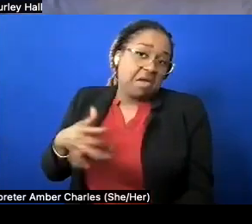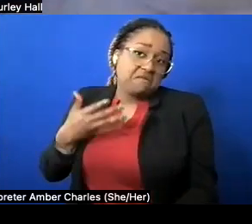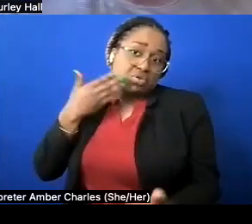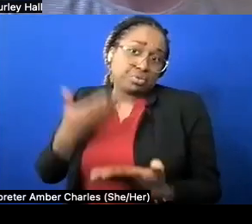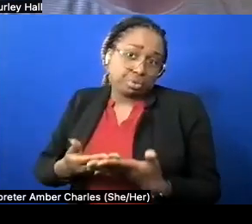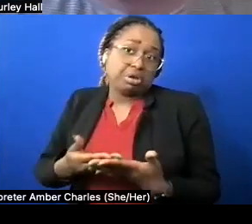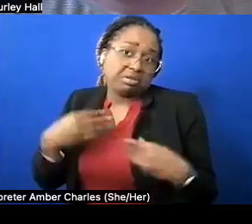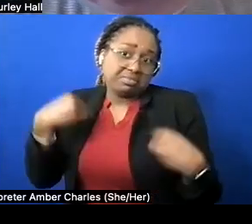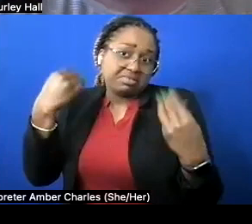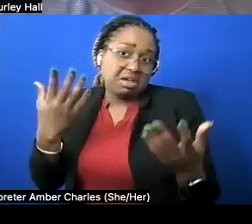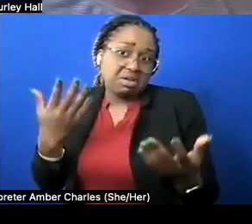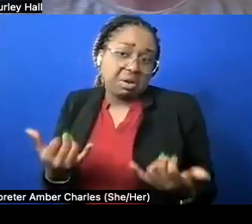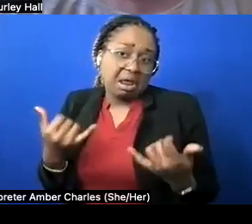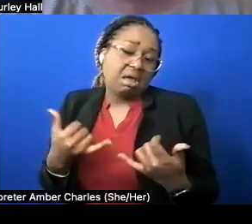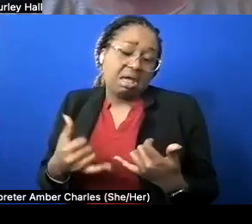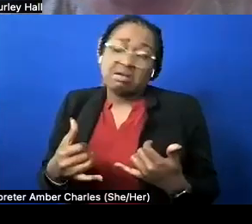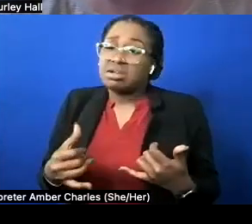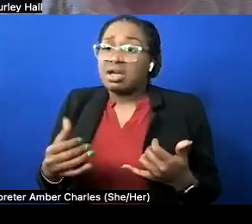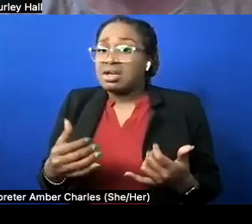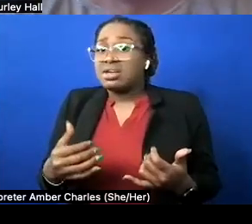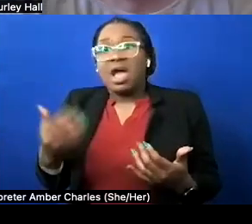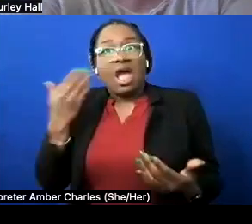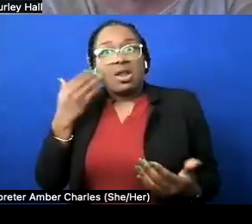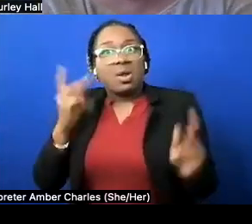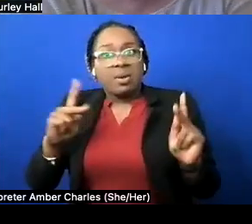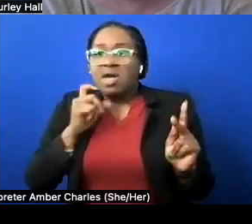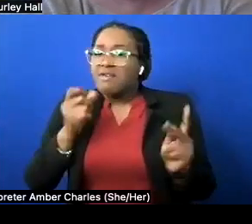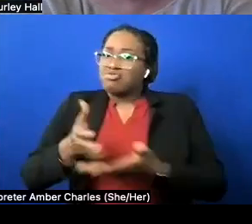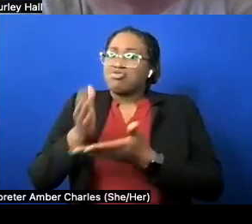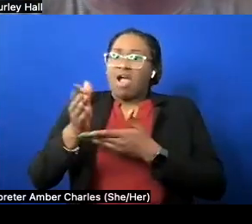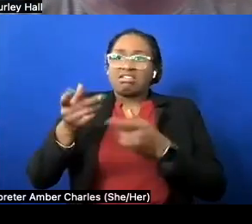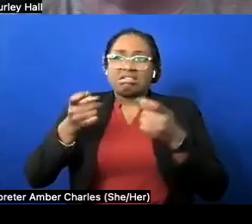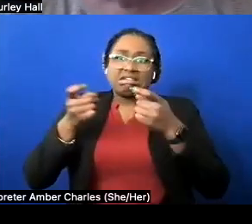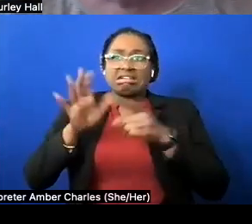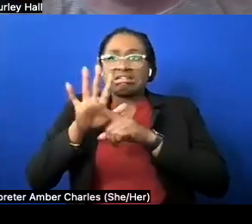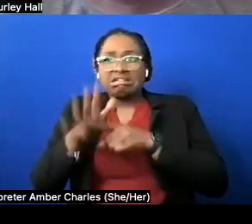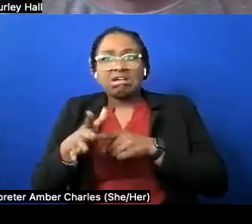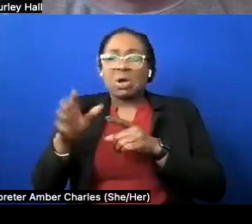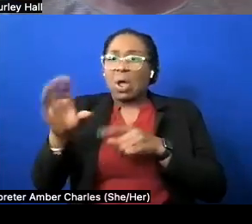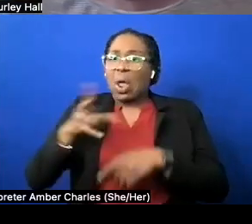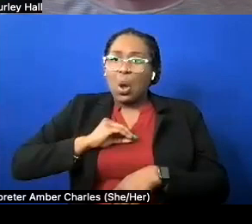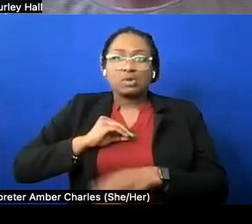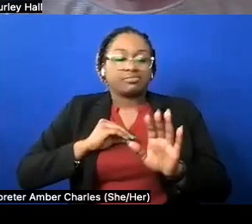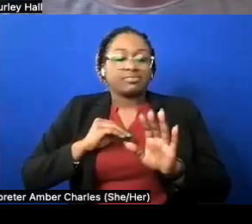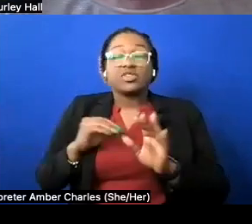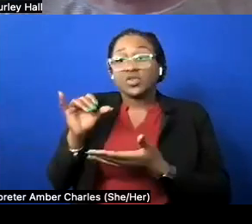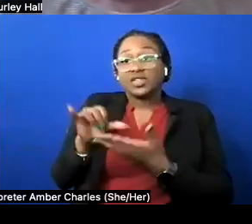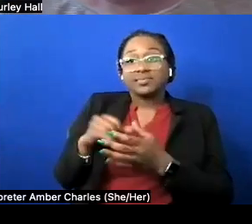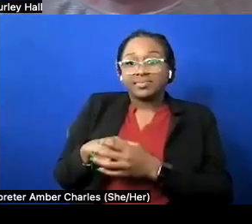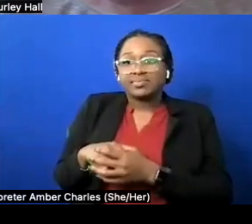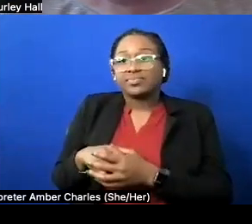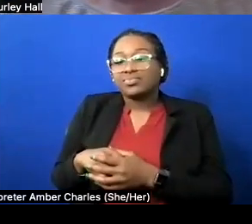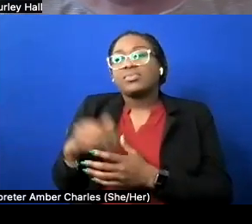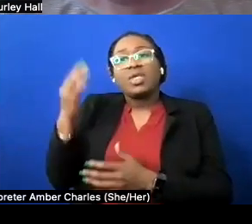you, right? And not to have people thinking that they have the right to own you and suppress you. So there's that. And so that is why I